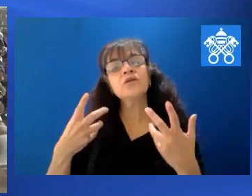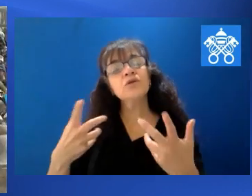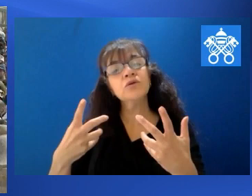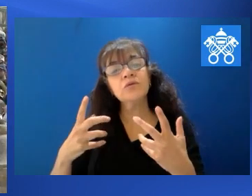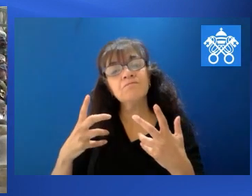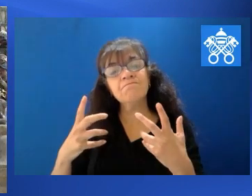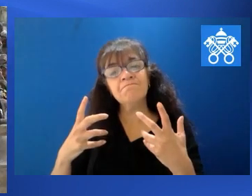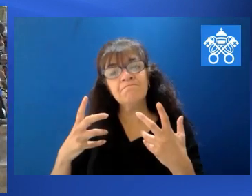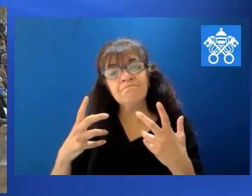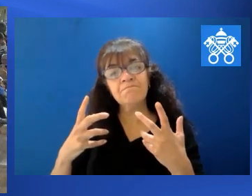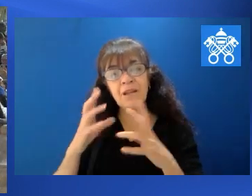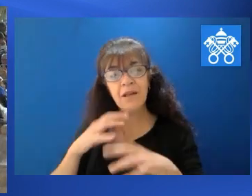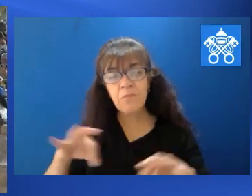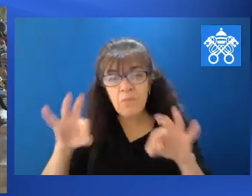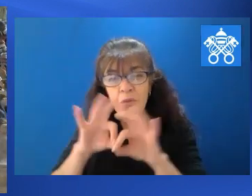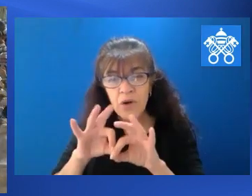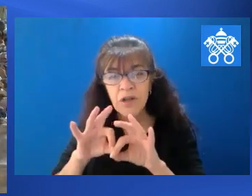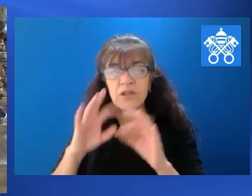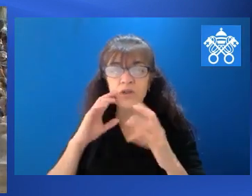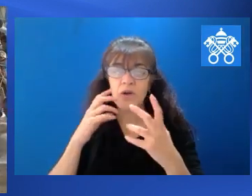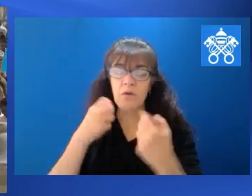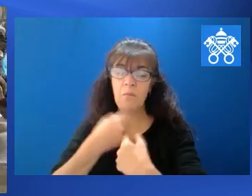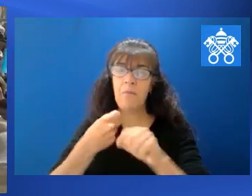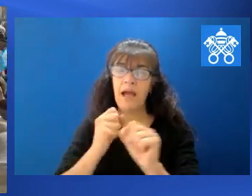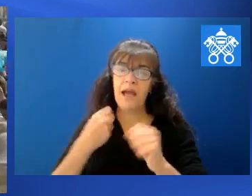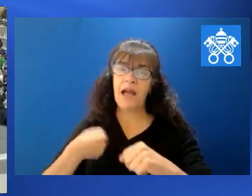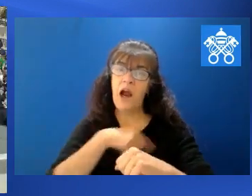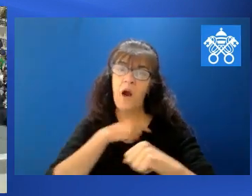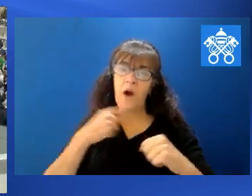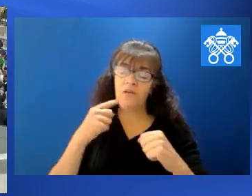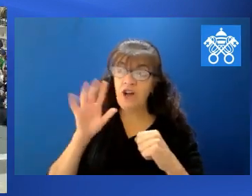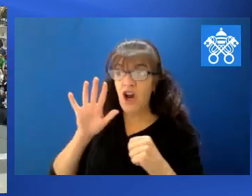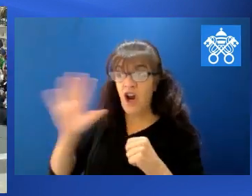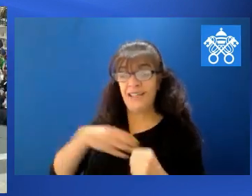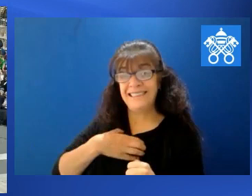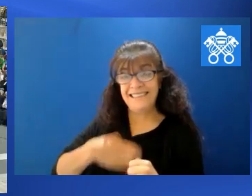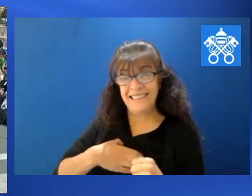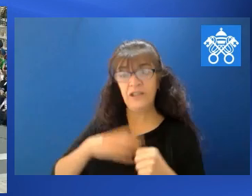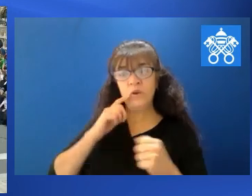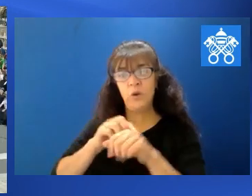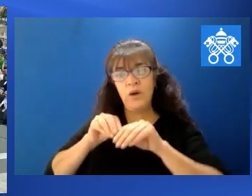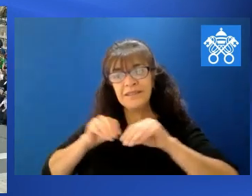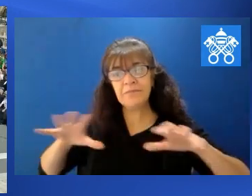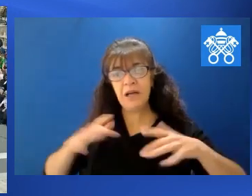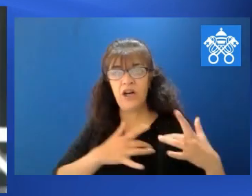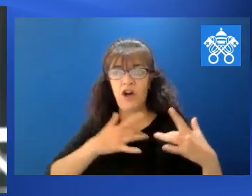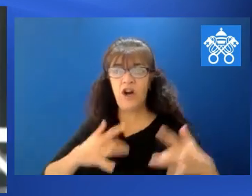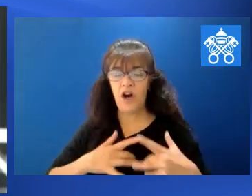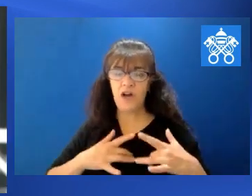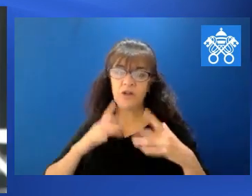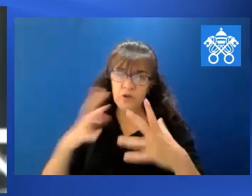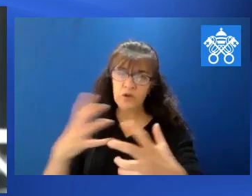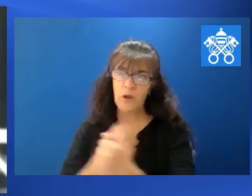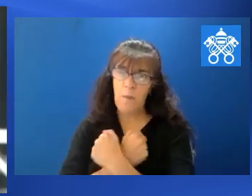and important to make our own her desire, which is to expand our heart, to embrace all